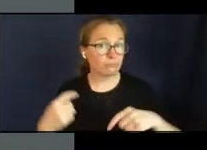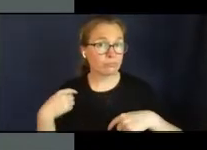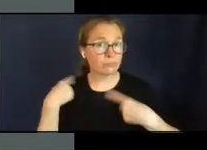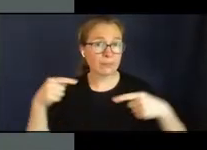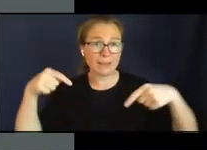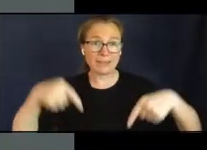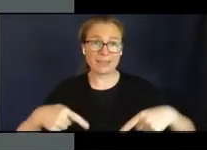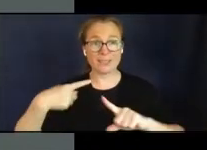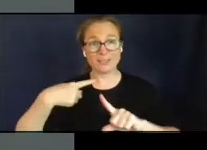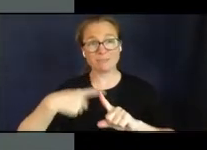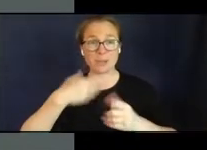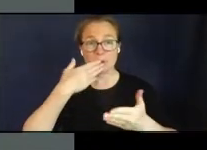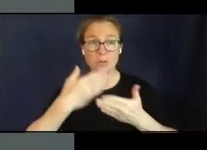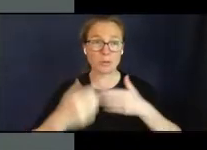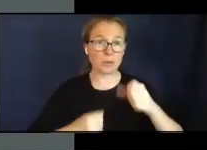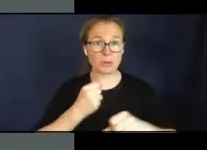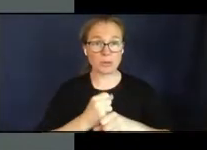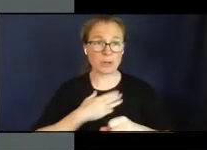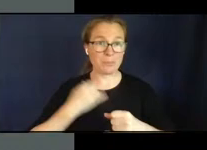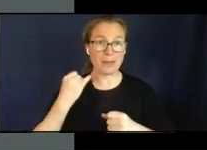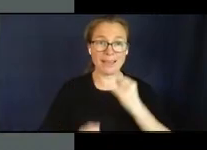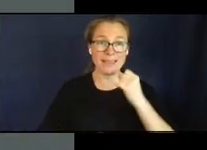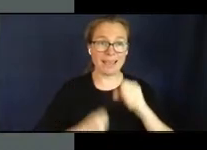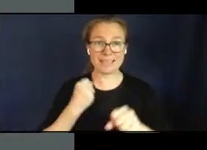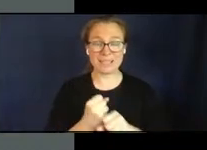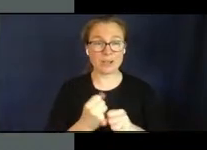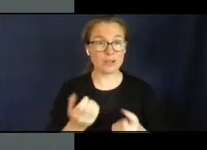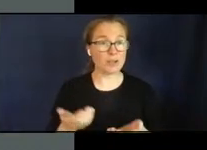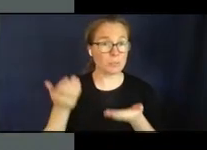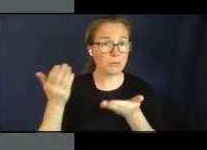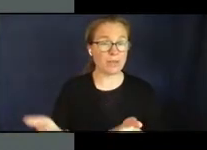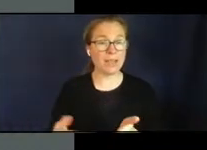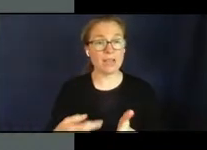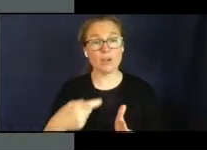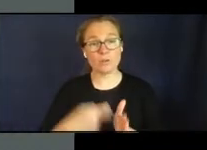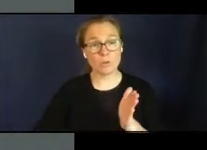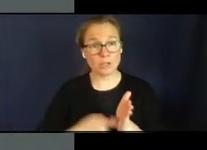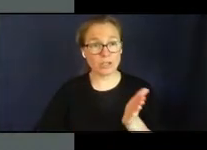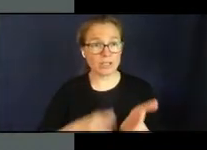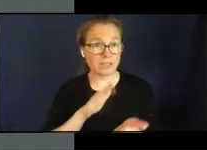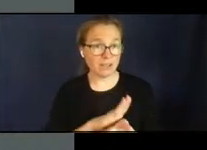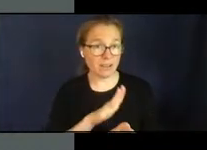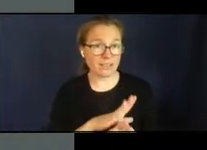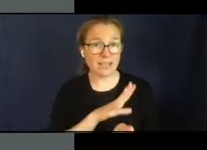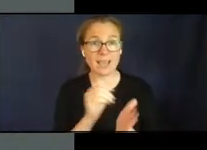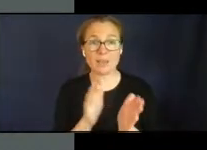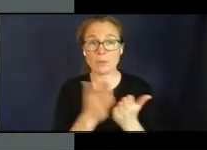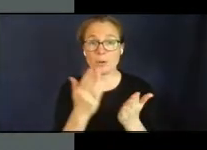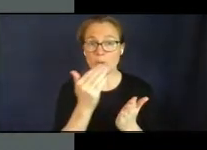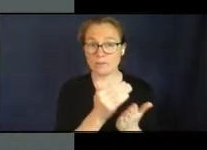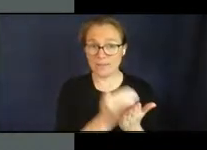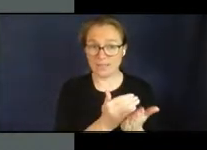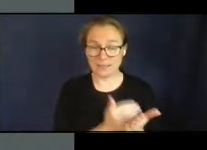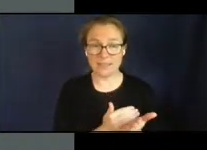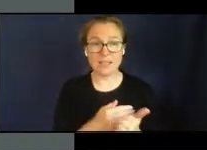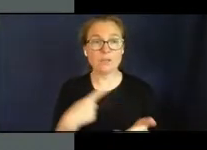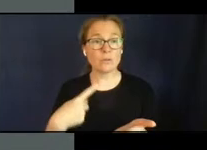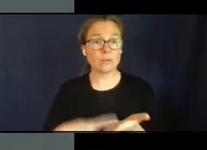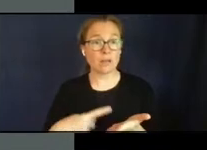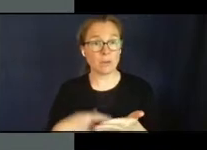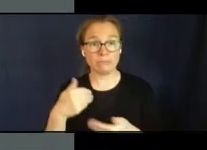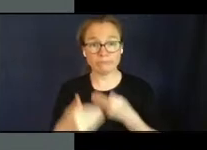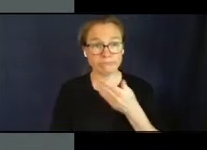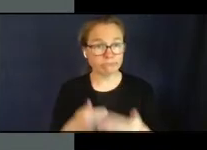last year for presenting the tuition and fee book, talk about what the process was and where we are